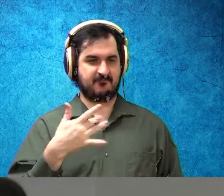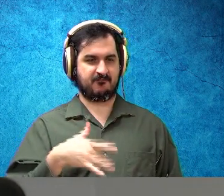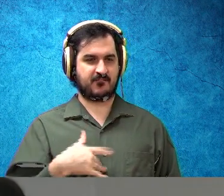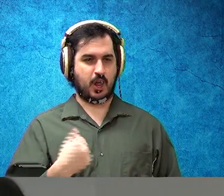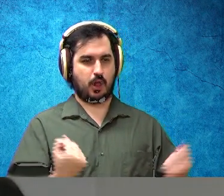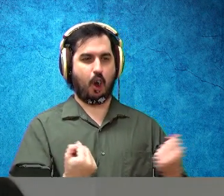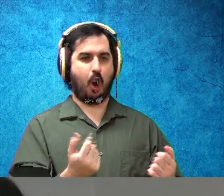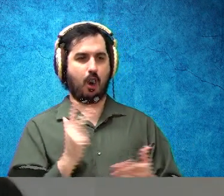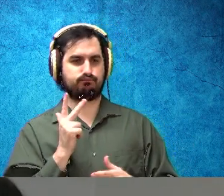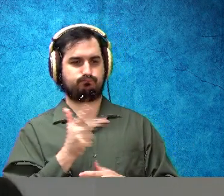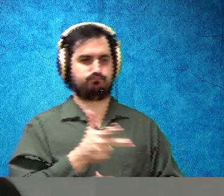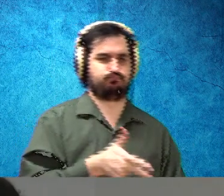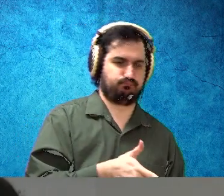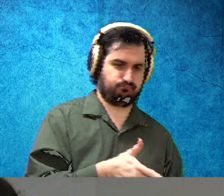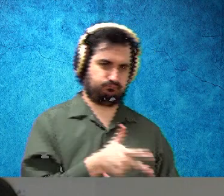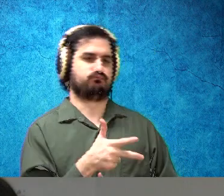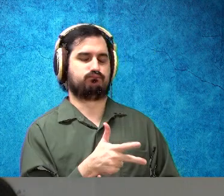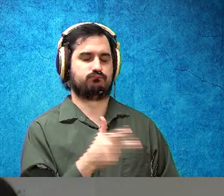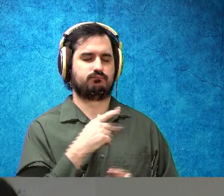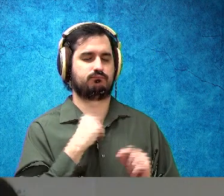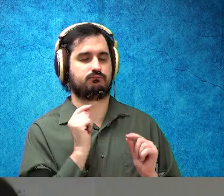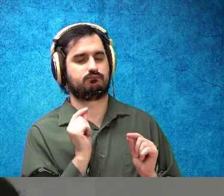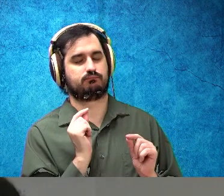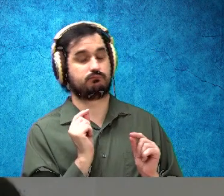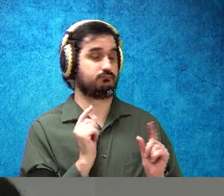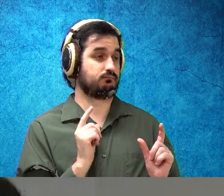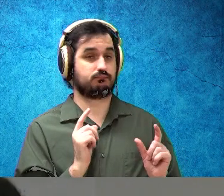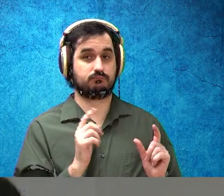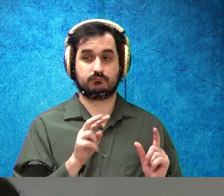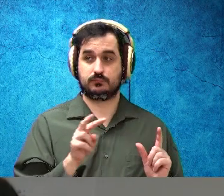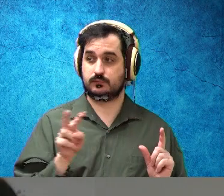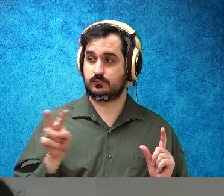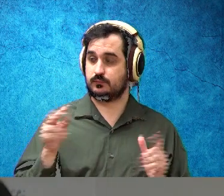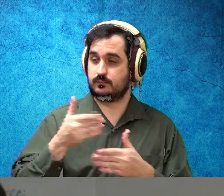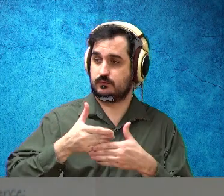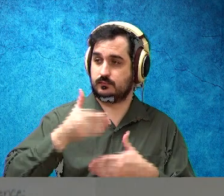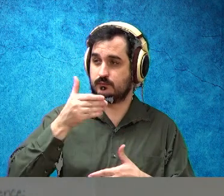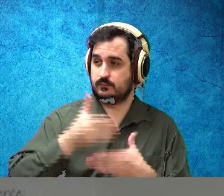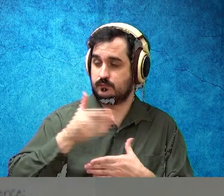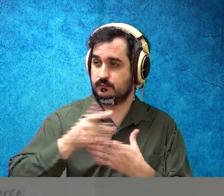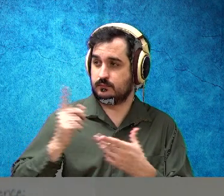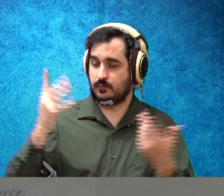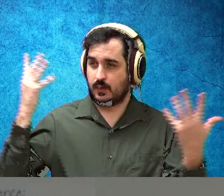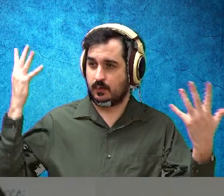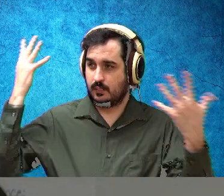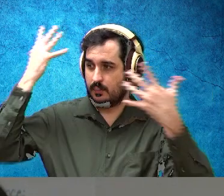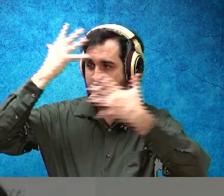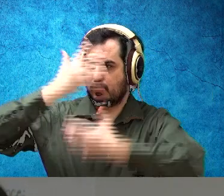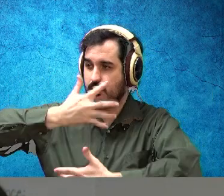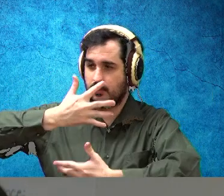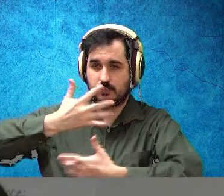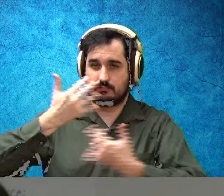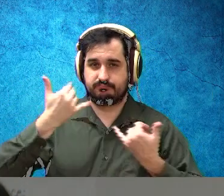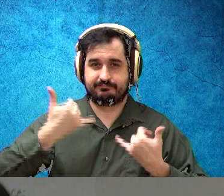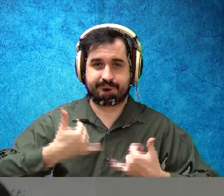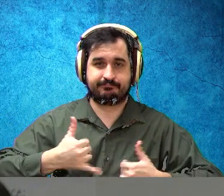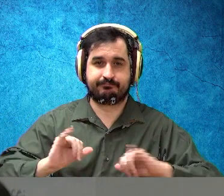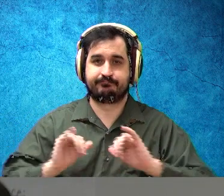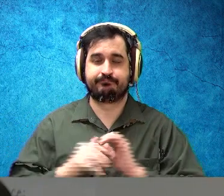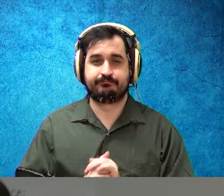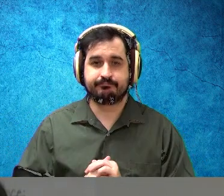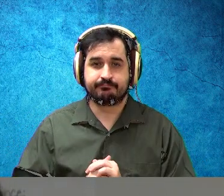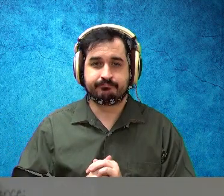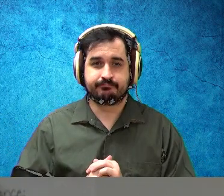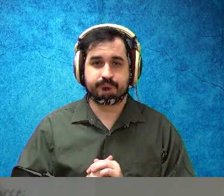stop, and he opened his eyes. He looked out his window, but the darkness still surrounded him. "Are we